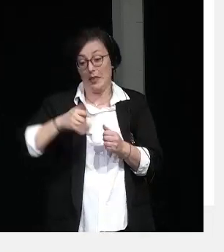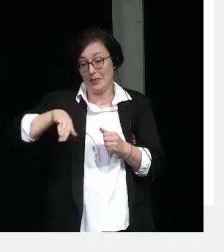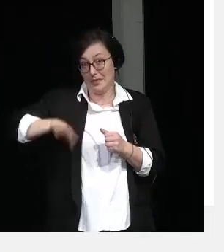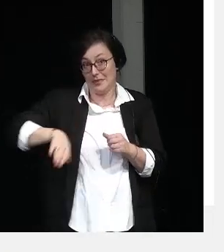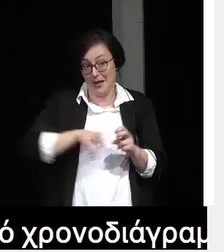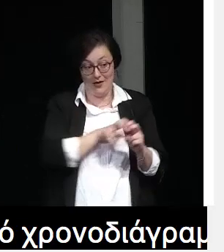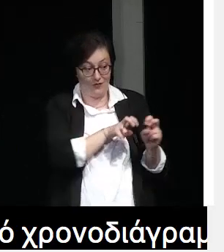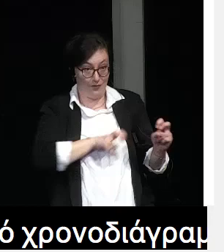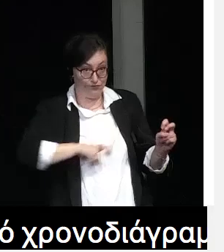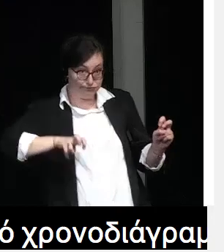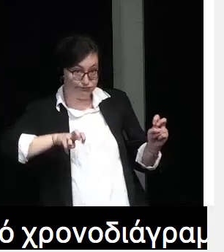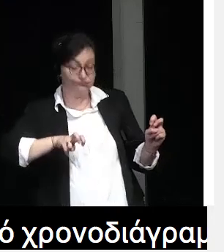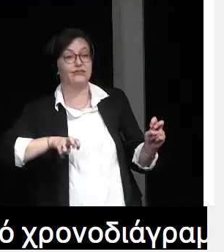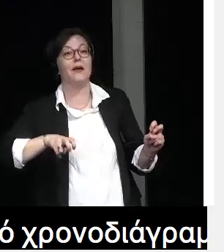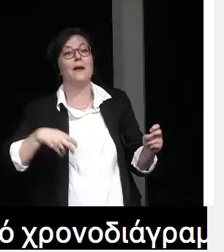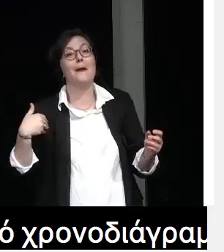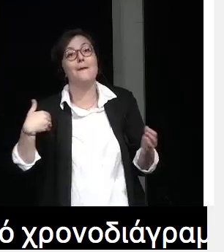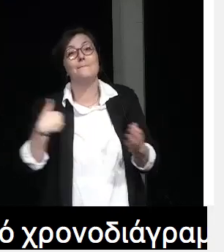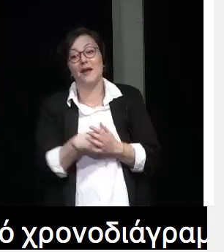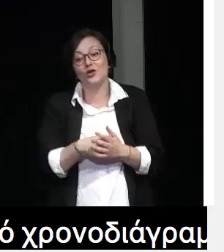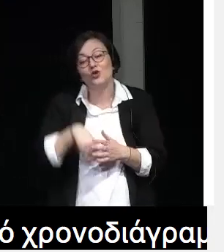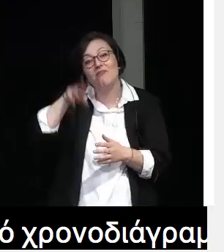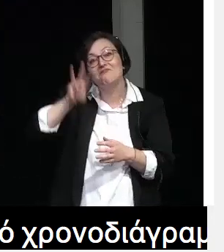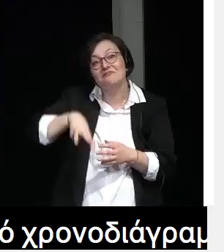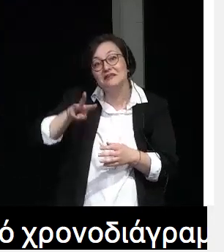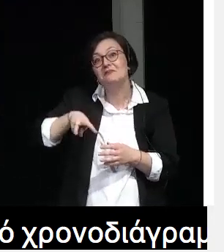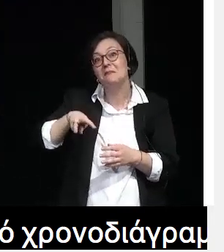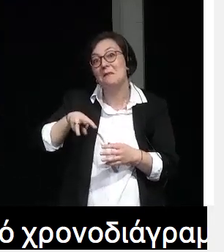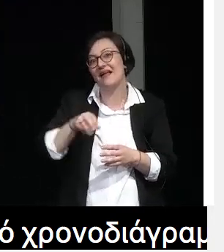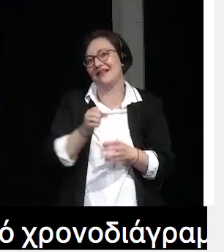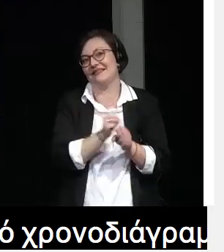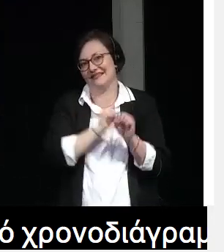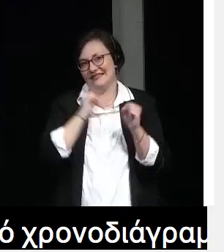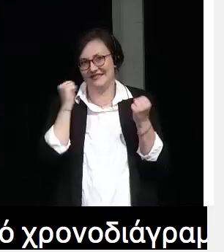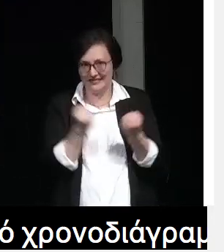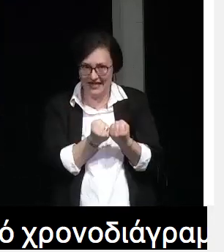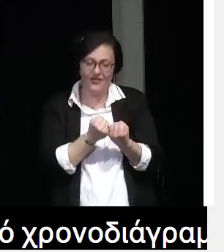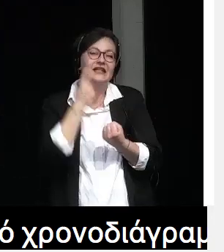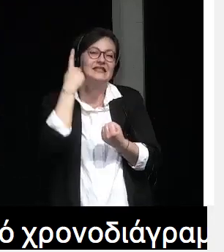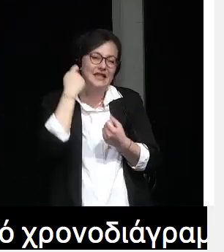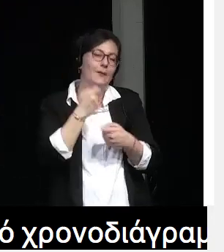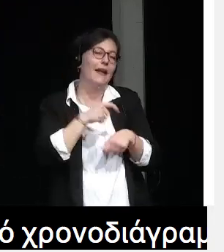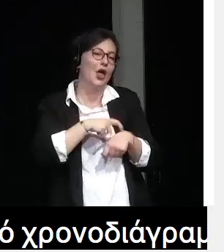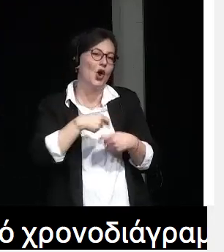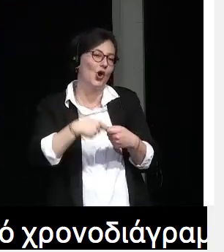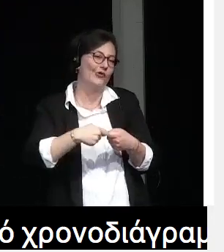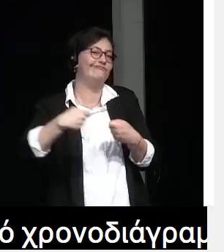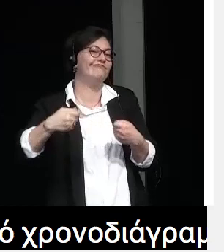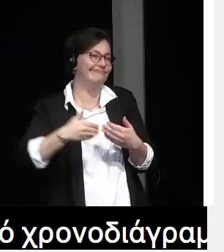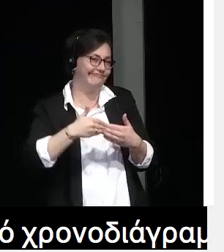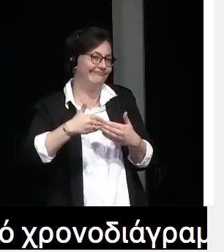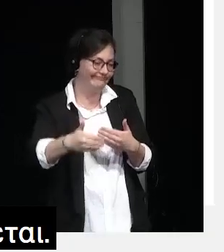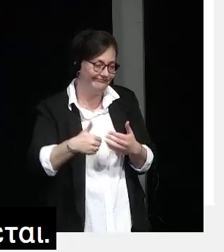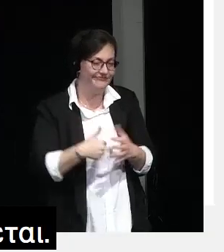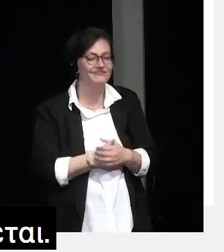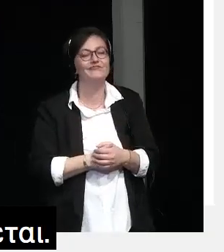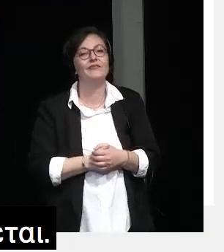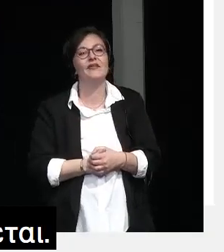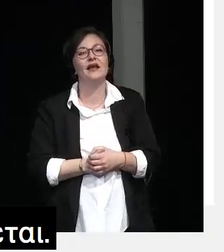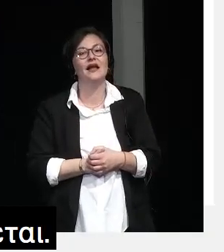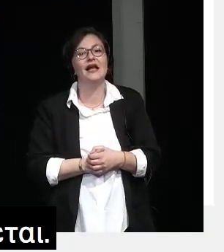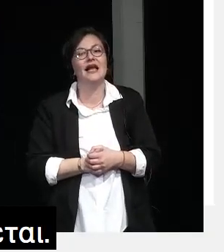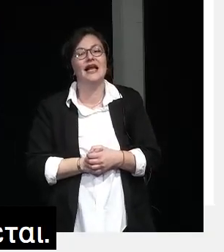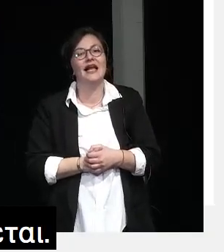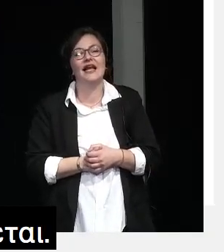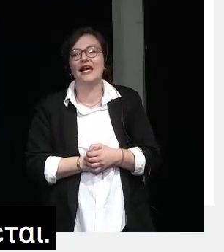off schedule, we'll try to help Mrs. Handaka to stick to her decision to keep it as tight as possible. So we will try to keep